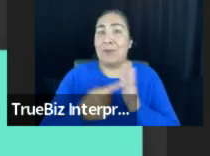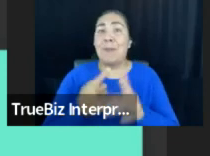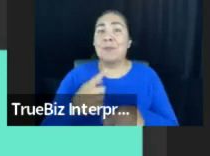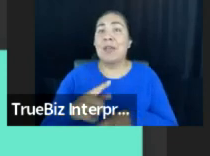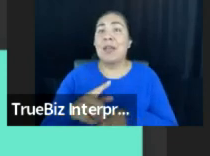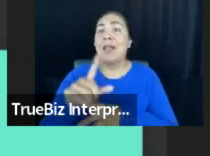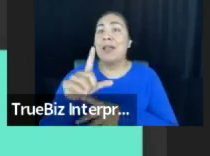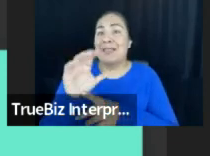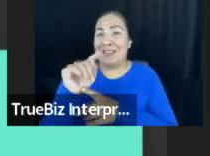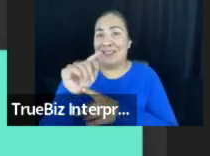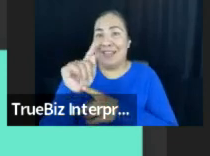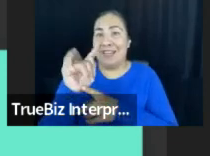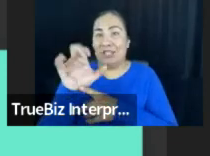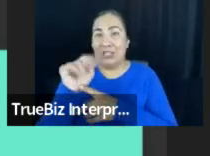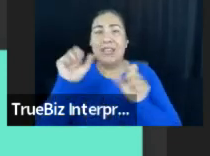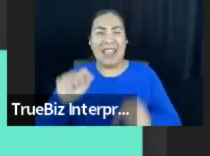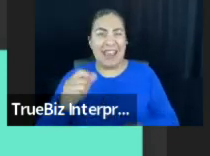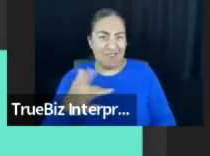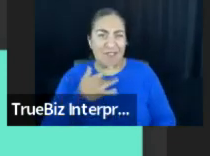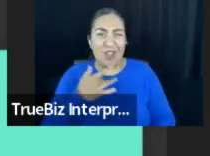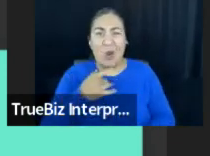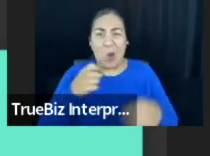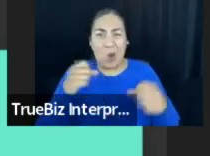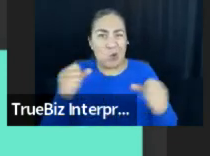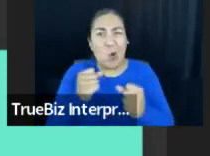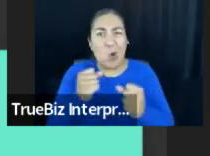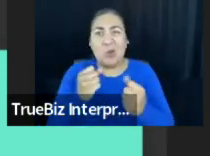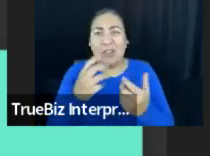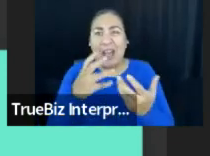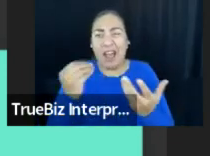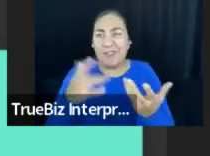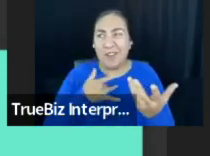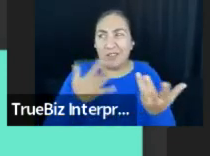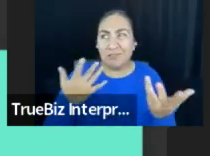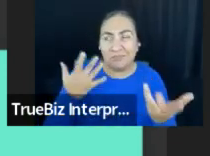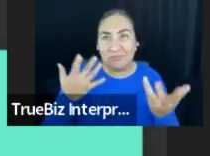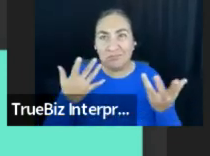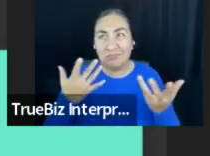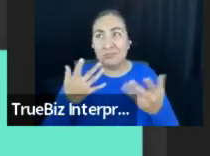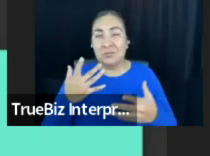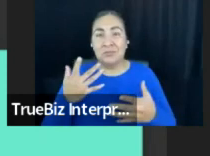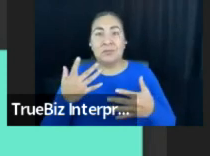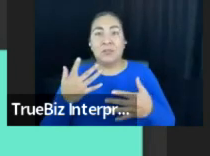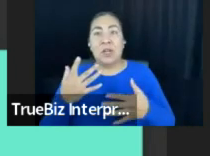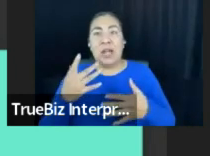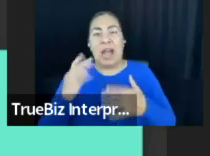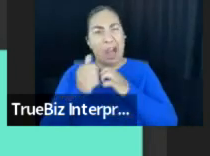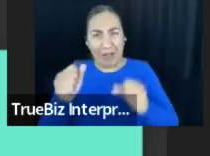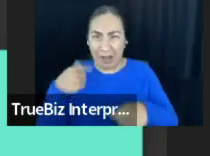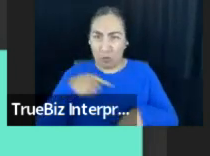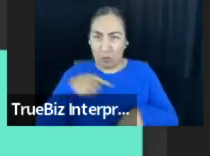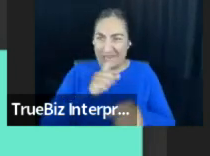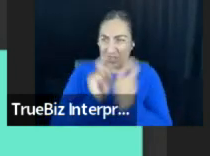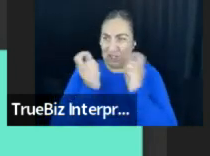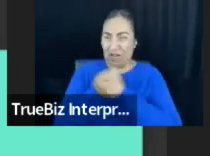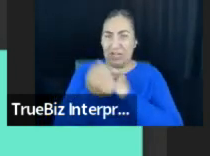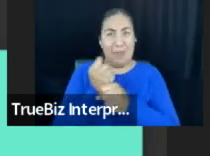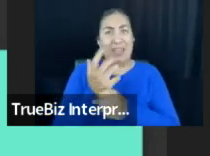feel a little warmer and more inviting? And in addition to that, we're also trying to figure